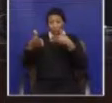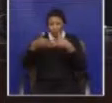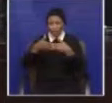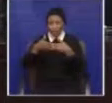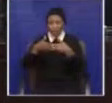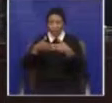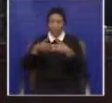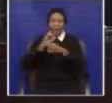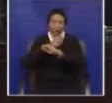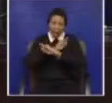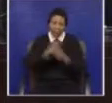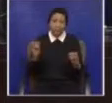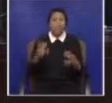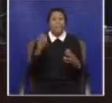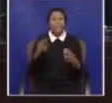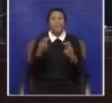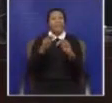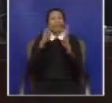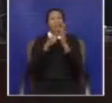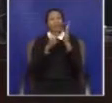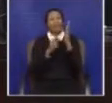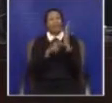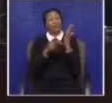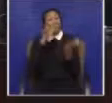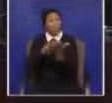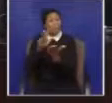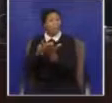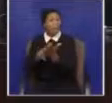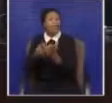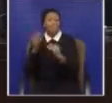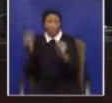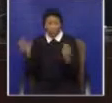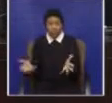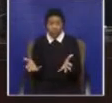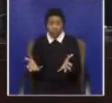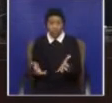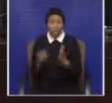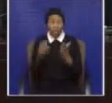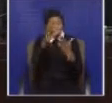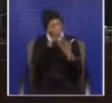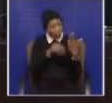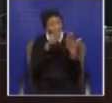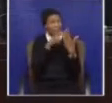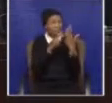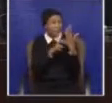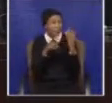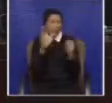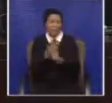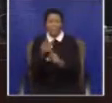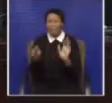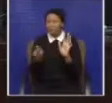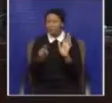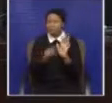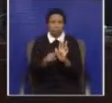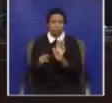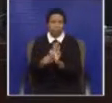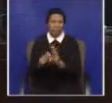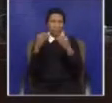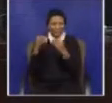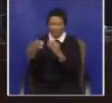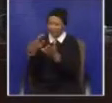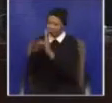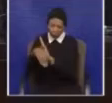view, irrational regulations passed in terms of the Disaster Management Act. These had a devastating impact, not only on businesses and the